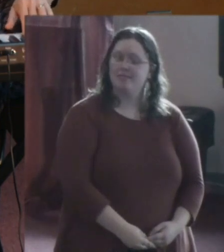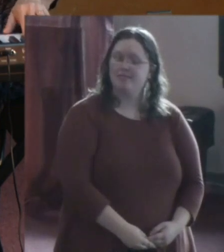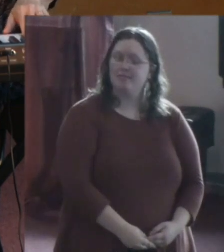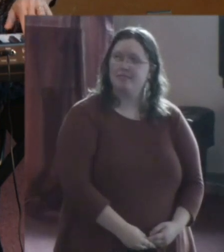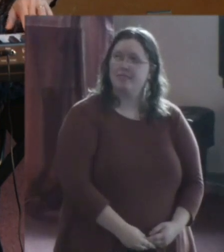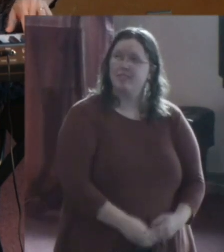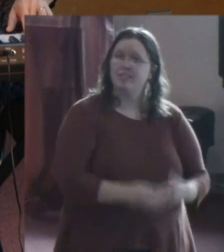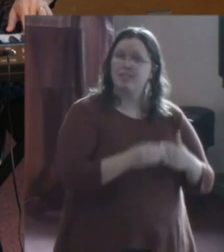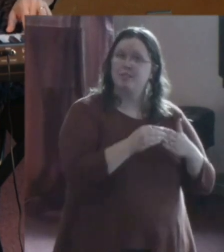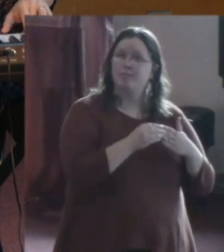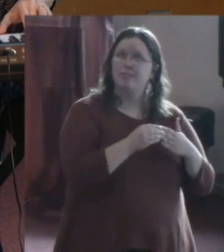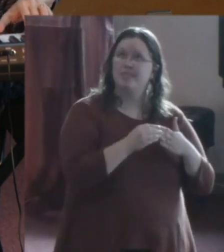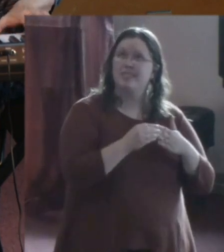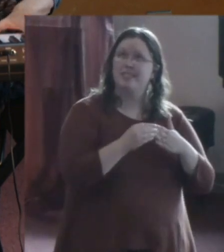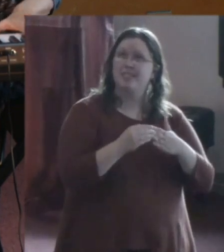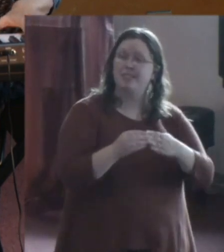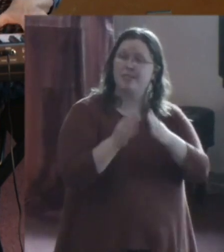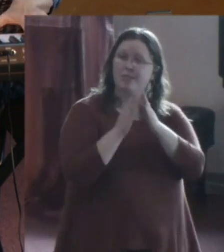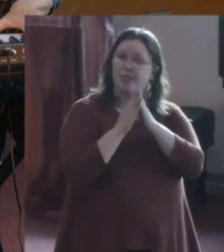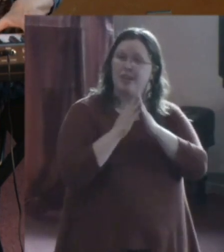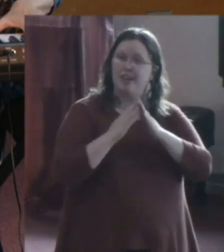Lead me to a